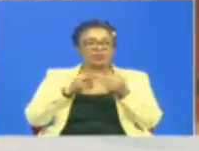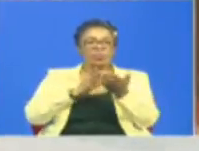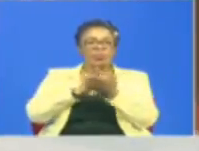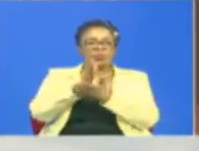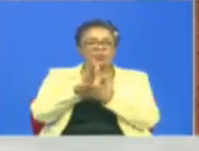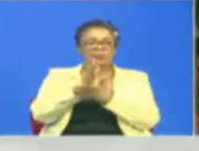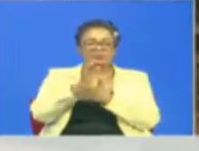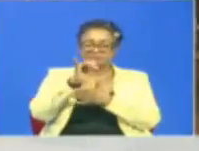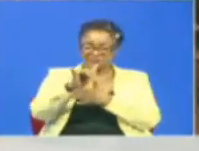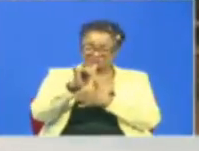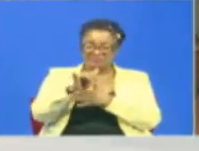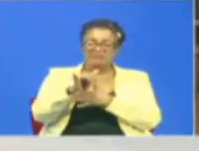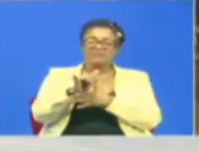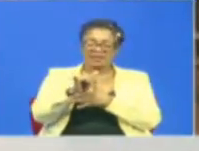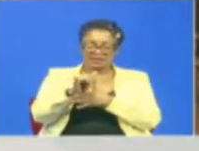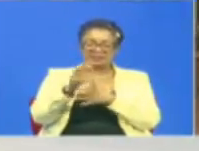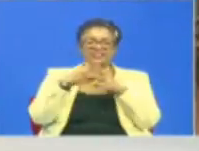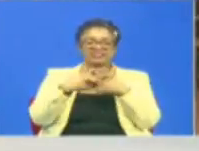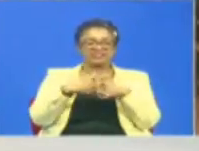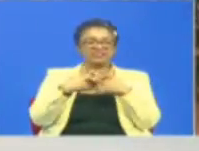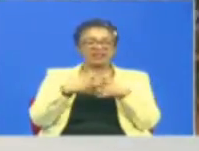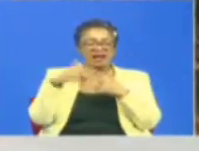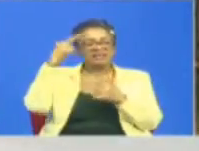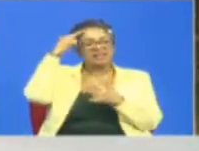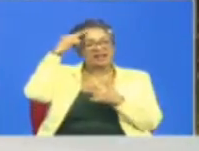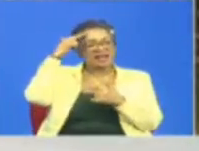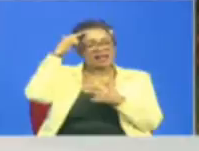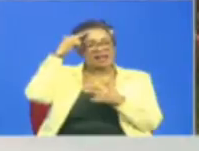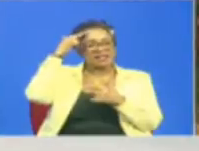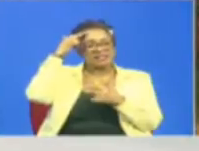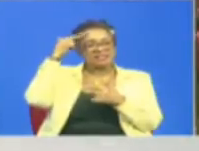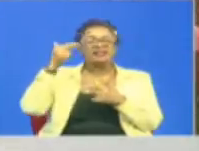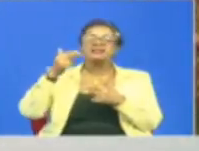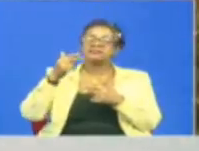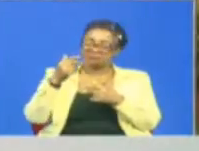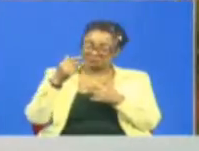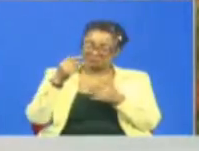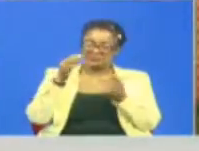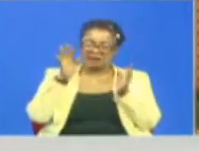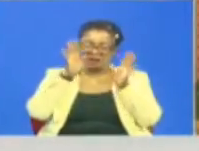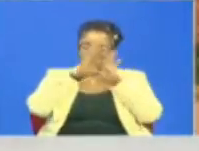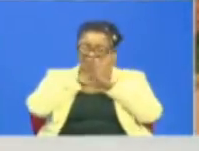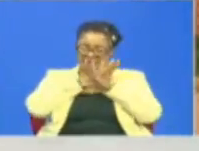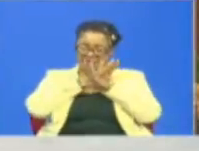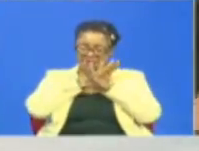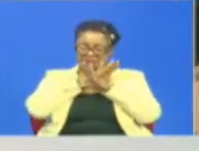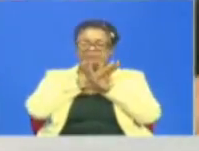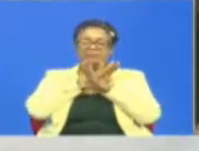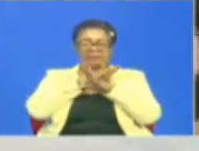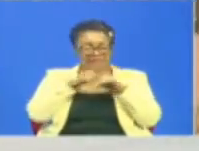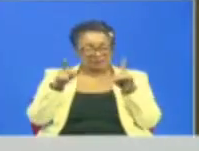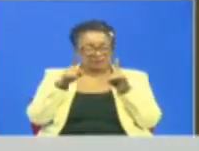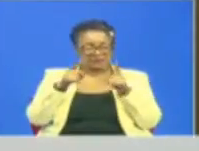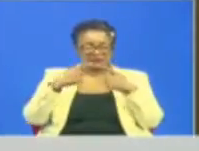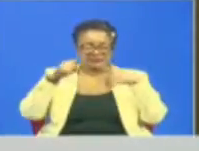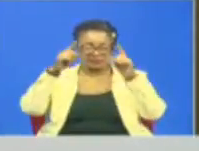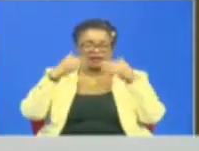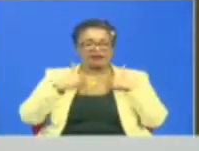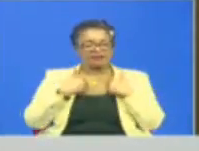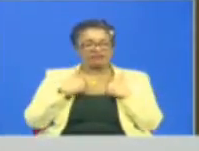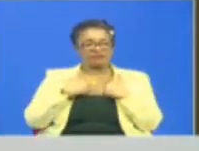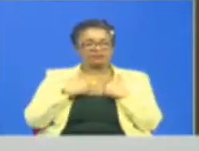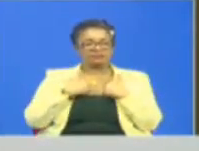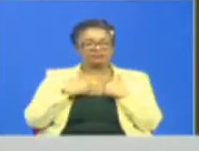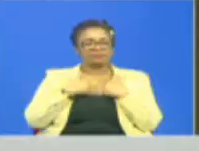once devastated engineer has come to realize that even in darkness, there is light. A flick of